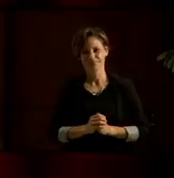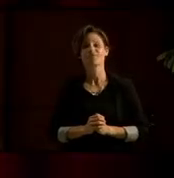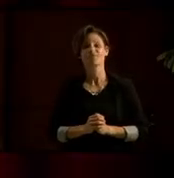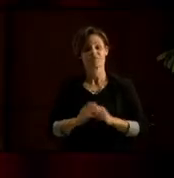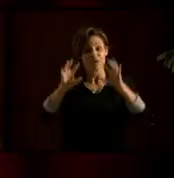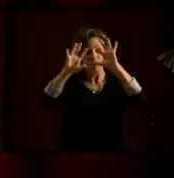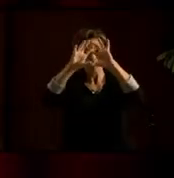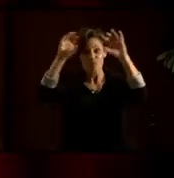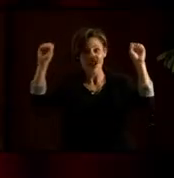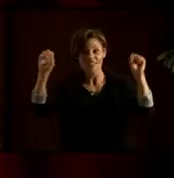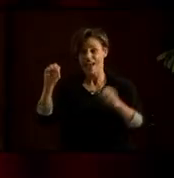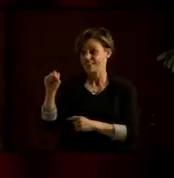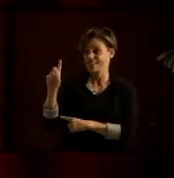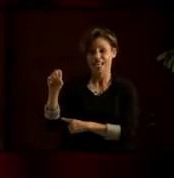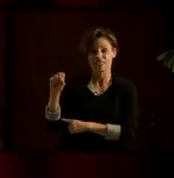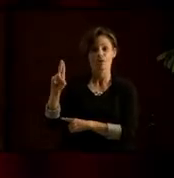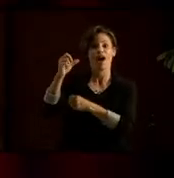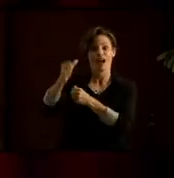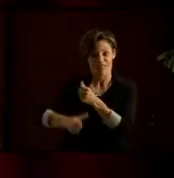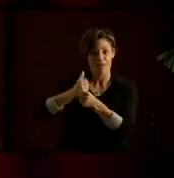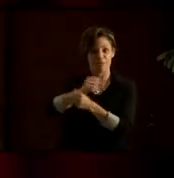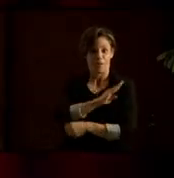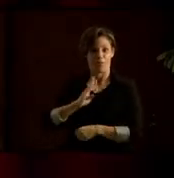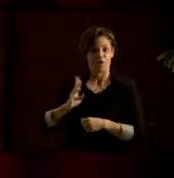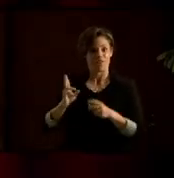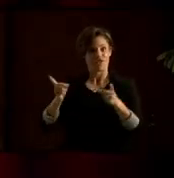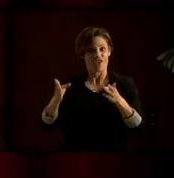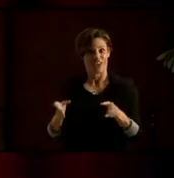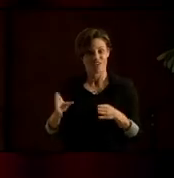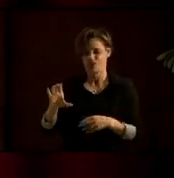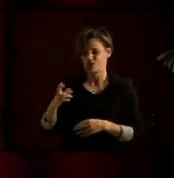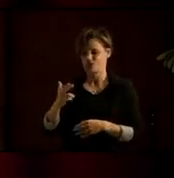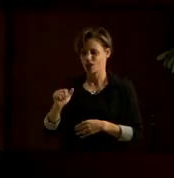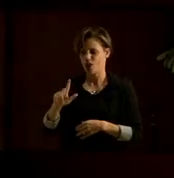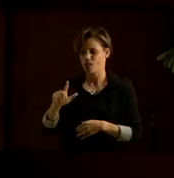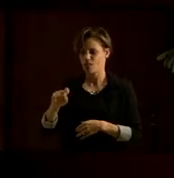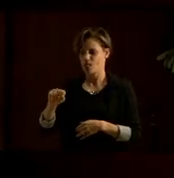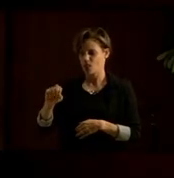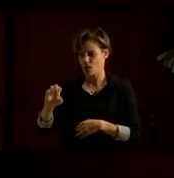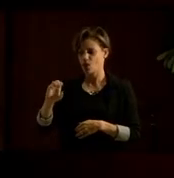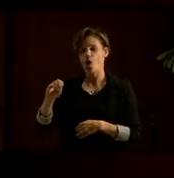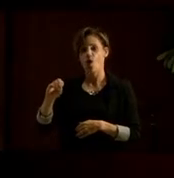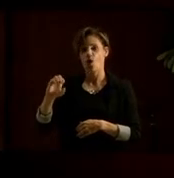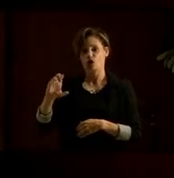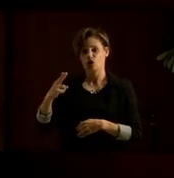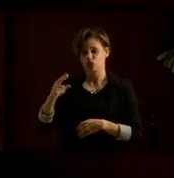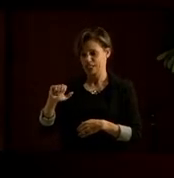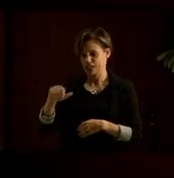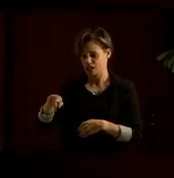We have the President of the SDSU Alumni Board of Directors, Charlotte Ochiki.